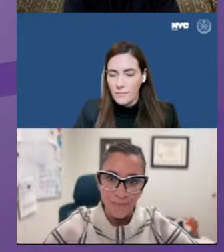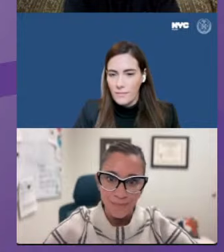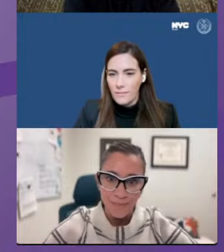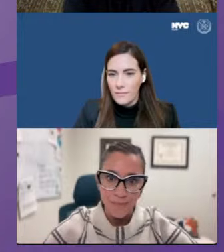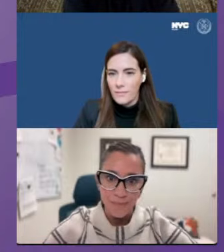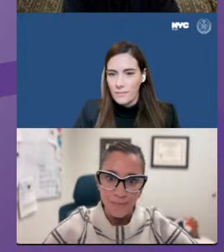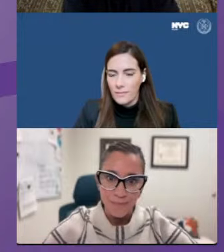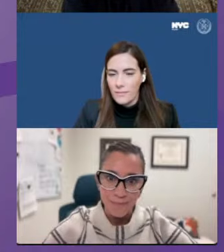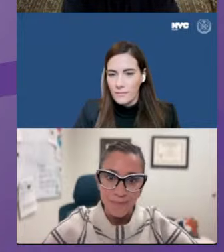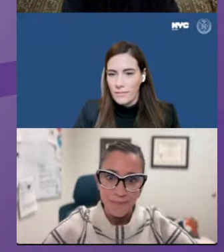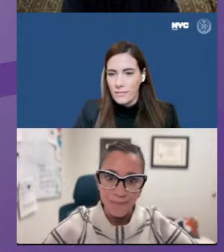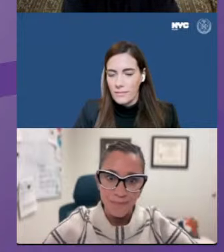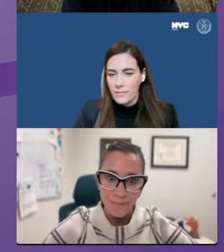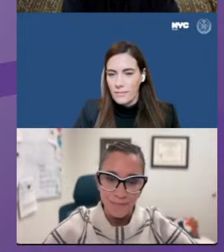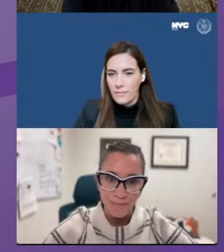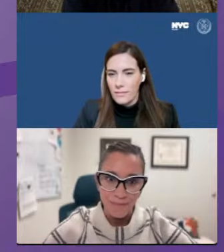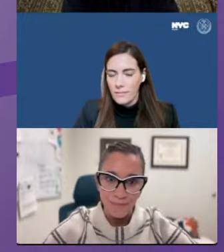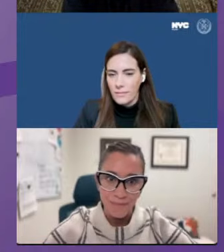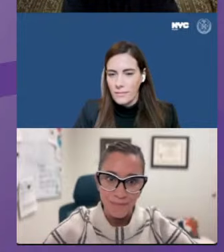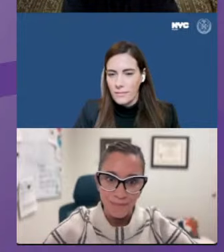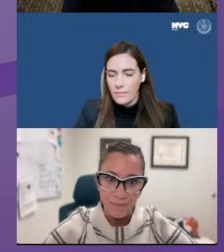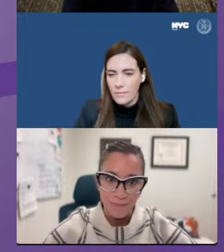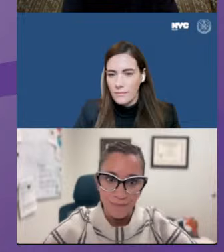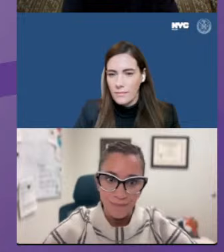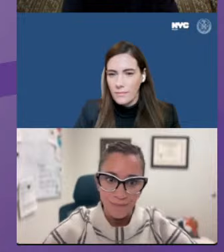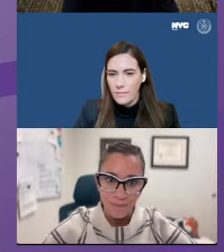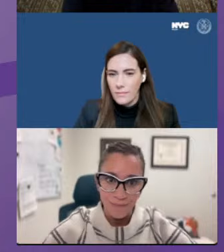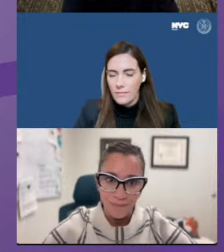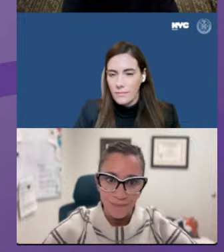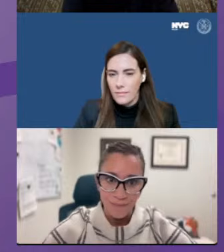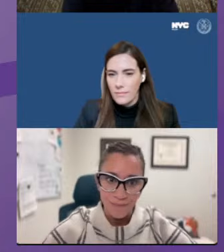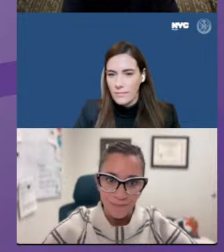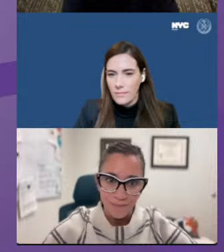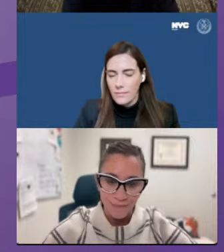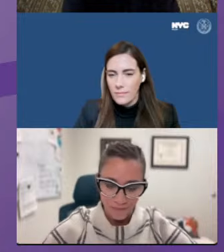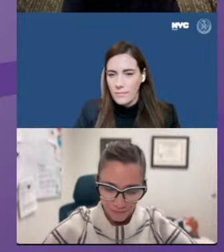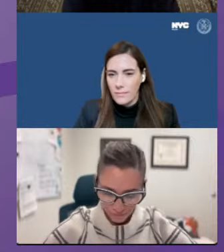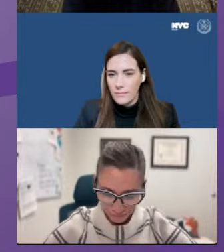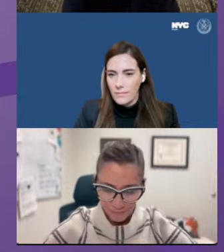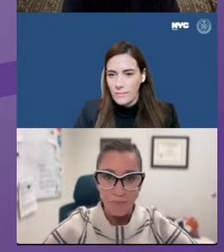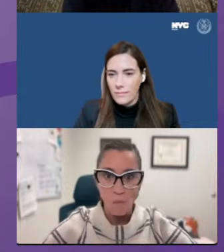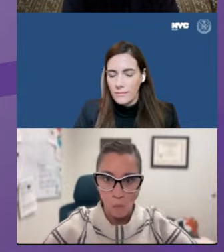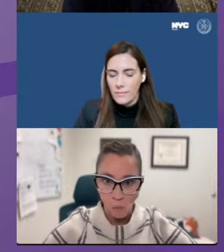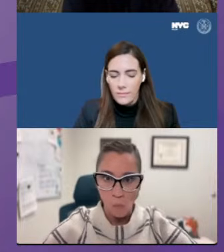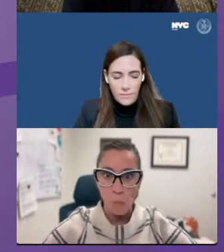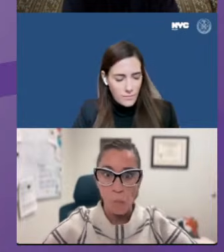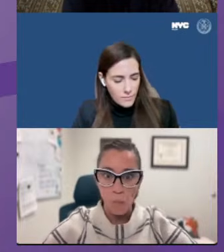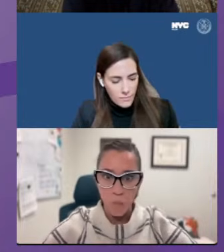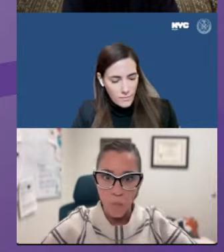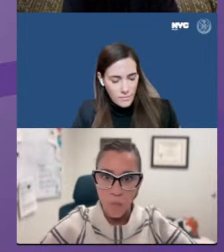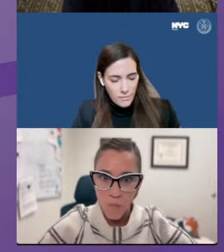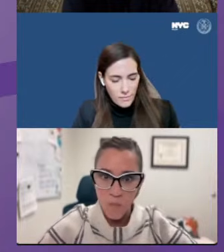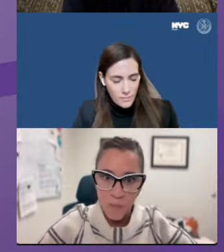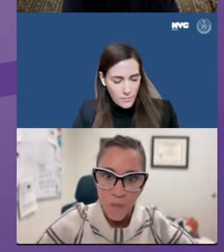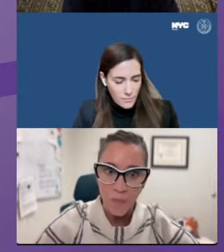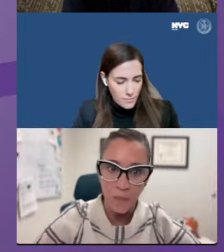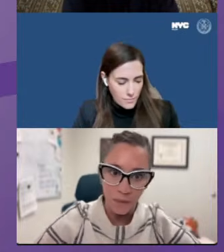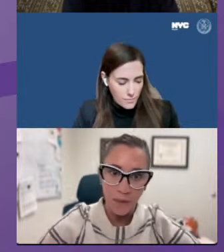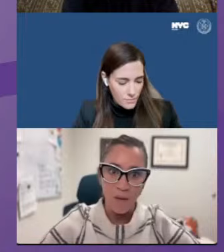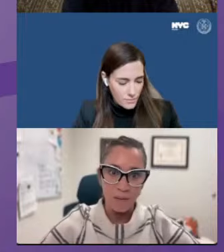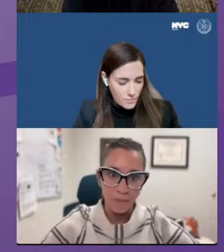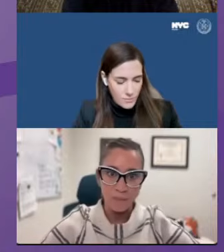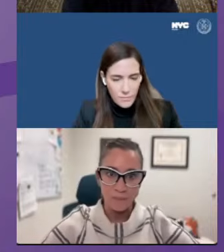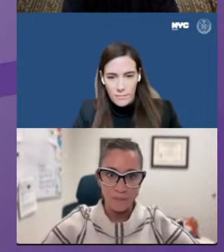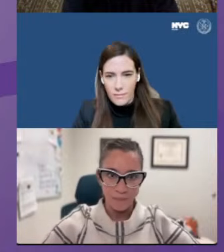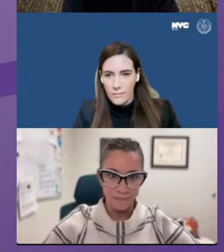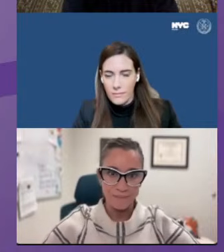important, very well demonstrated. And we have to remember that reinfections, because most people, particularly I guess in New York State, have